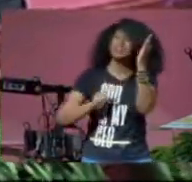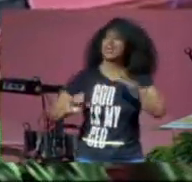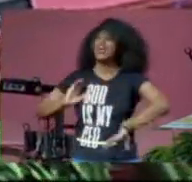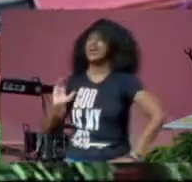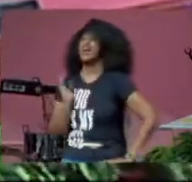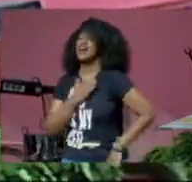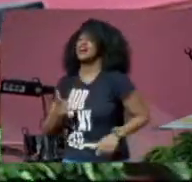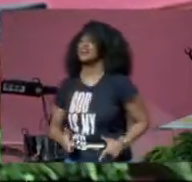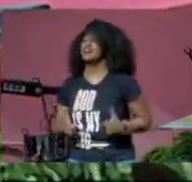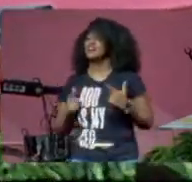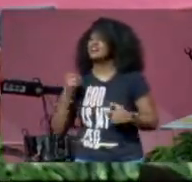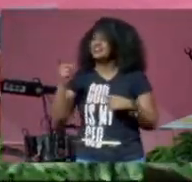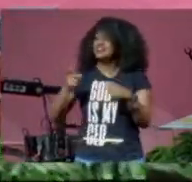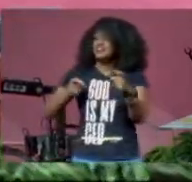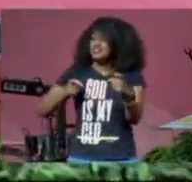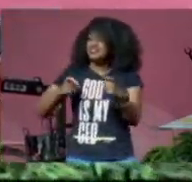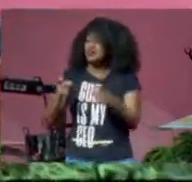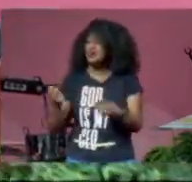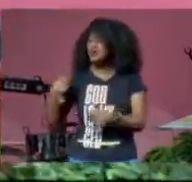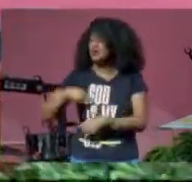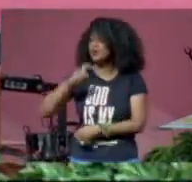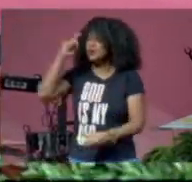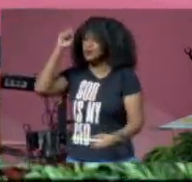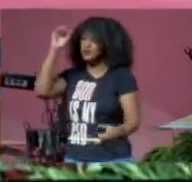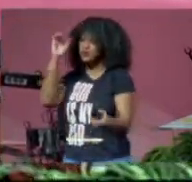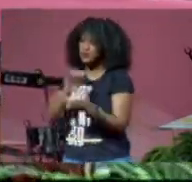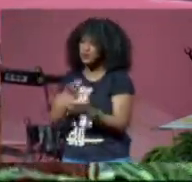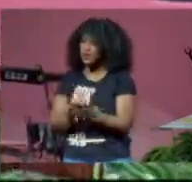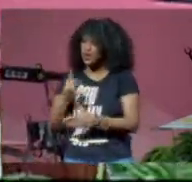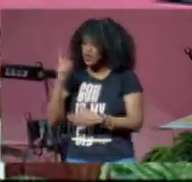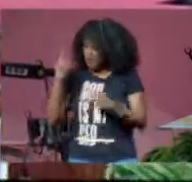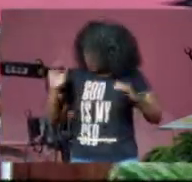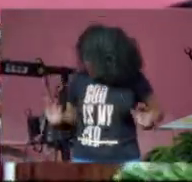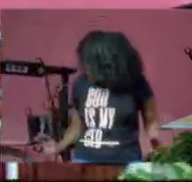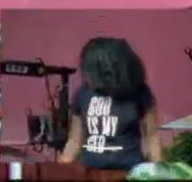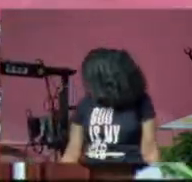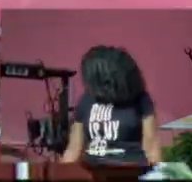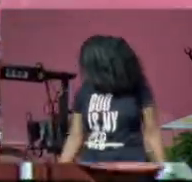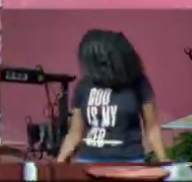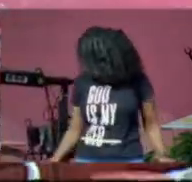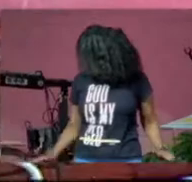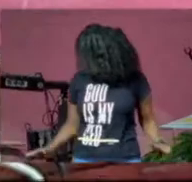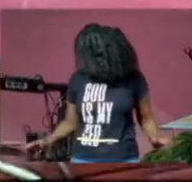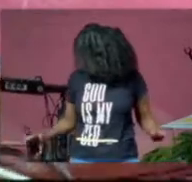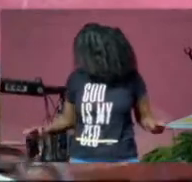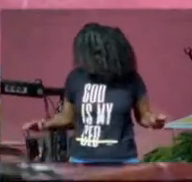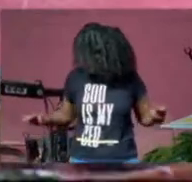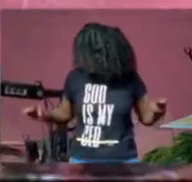Raising up some planet shakers.